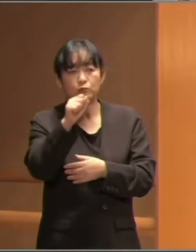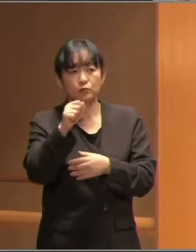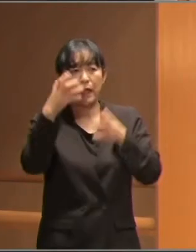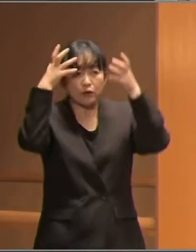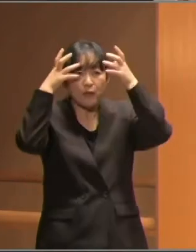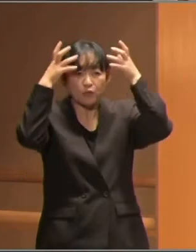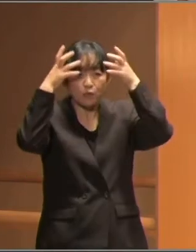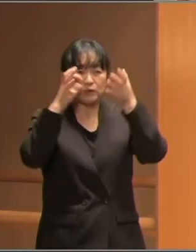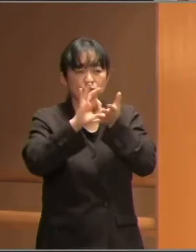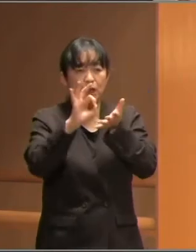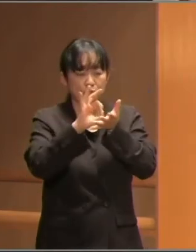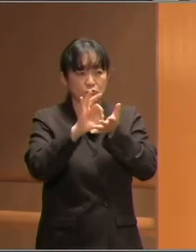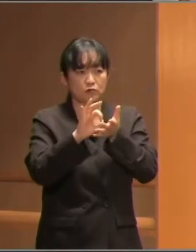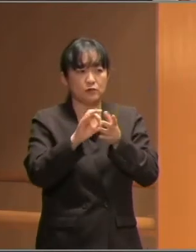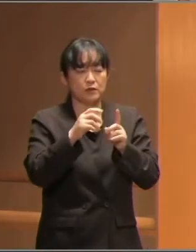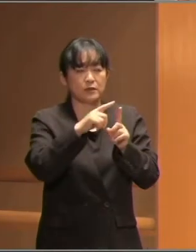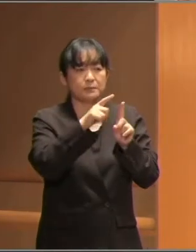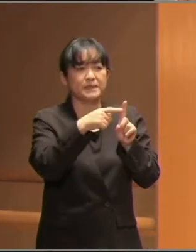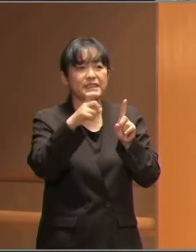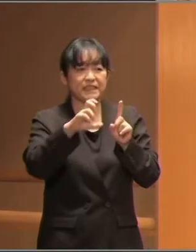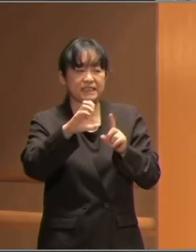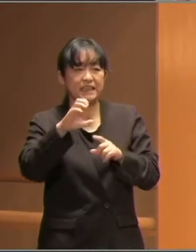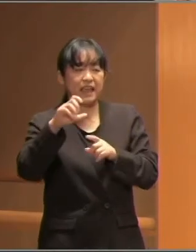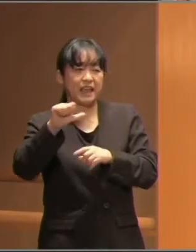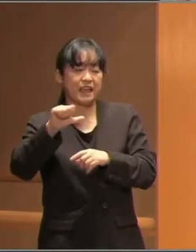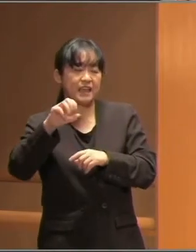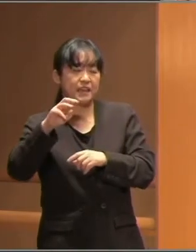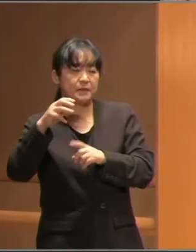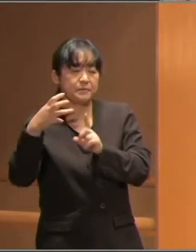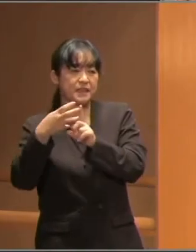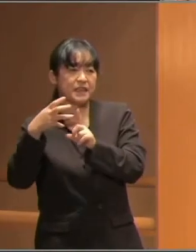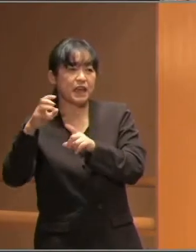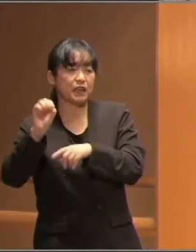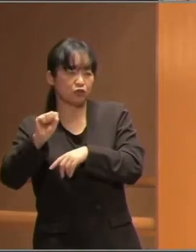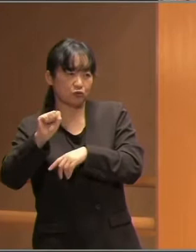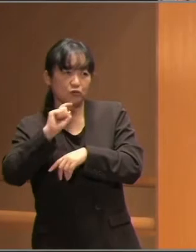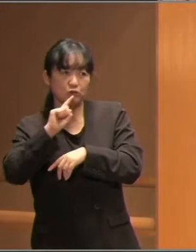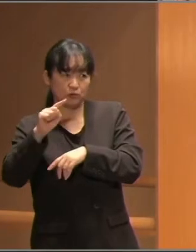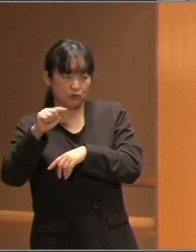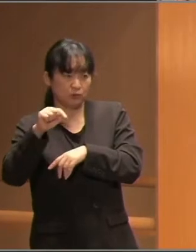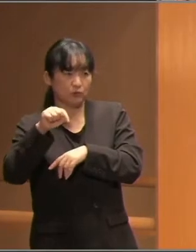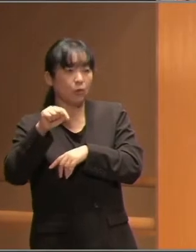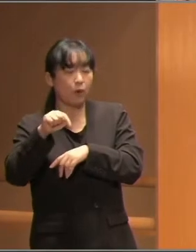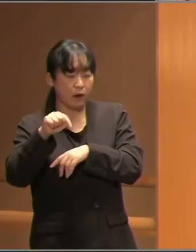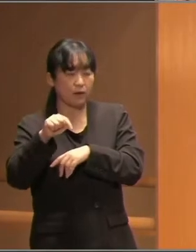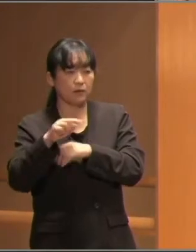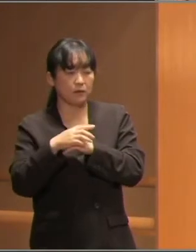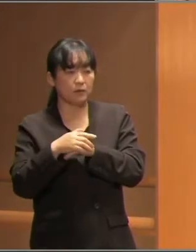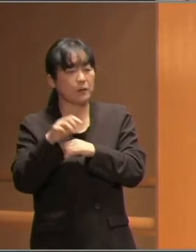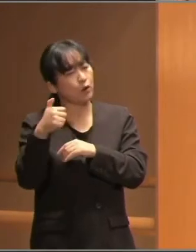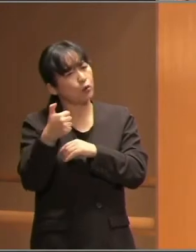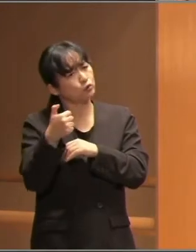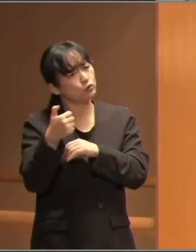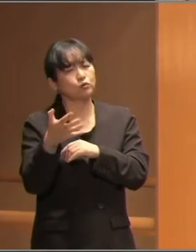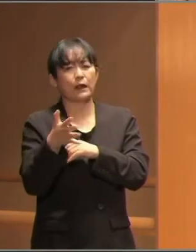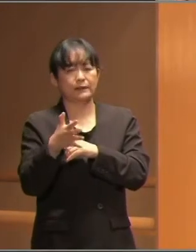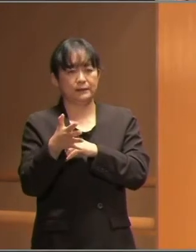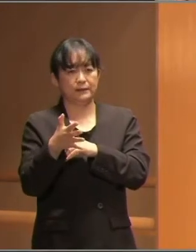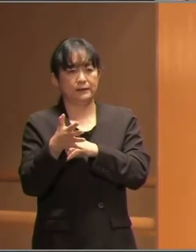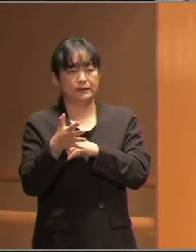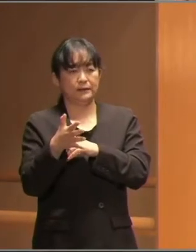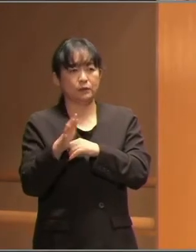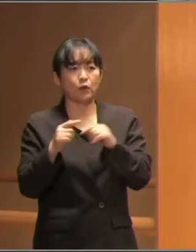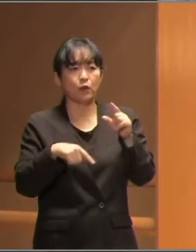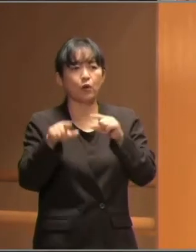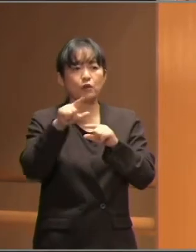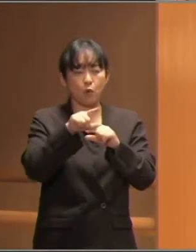So it is often used for PC ABS, polycarbonate ABS alloy for helmet. It's about